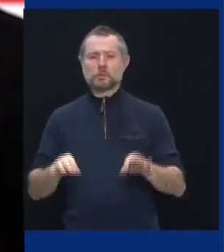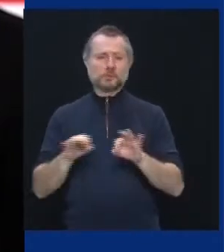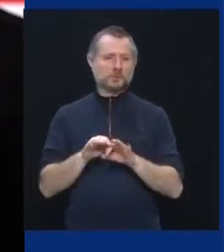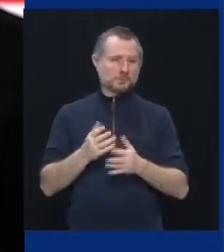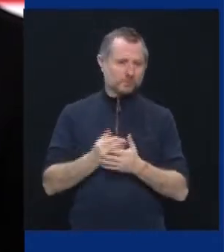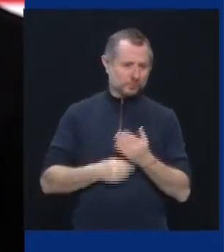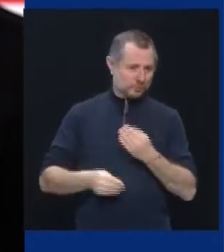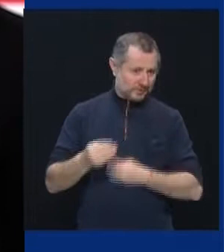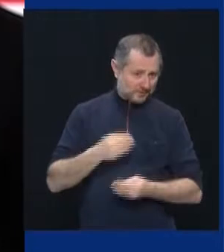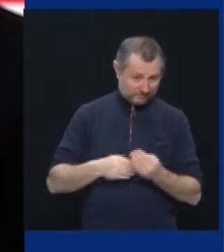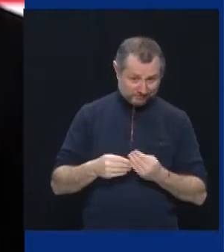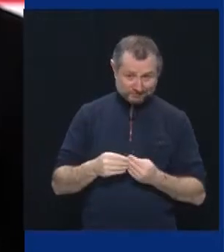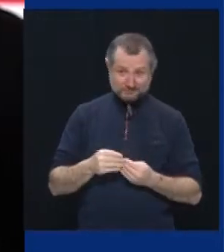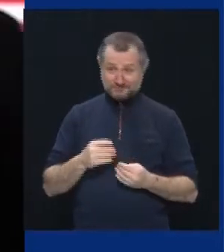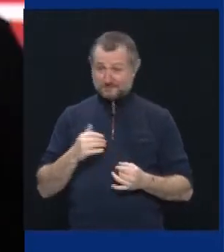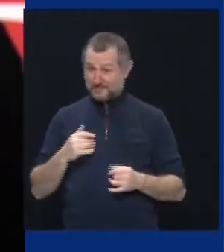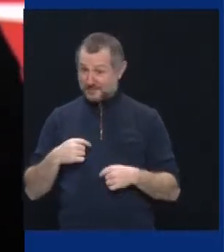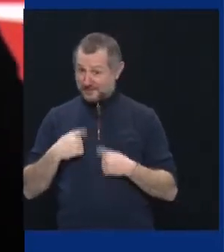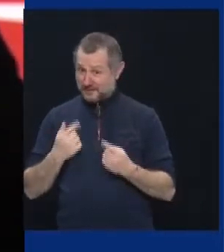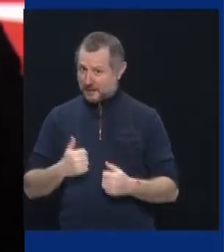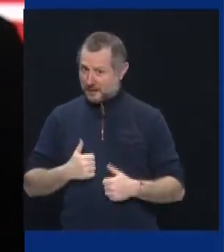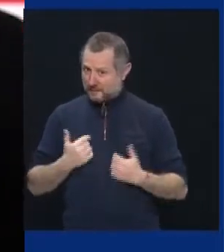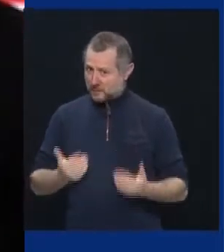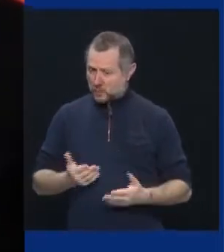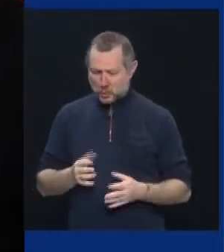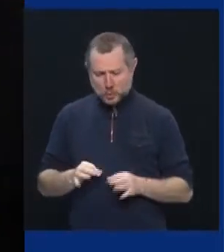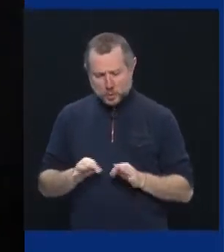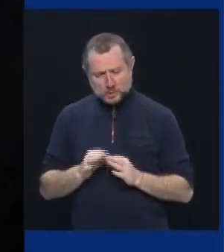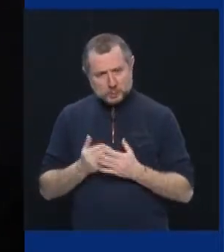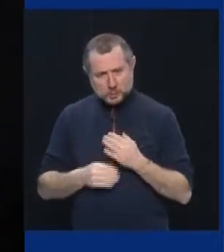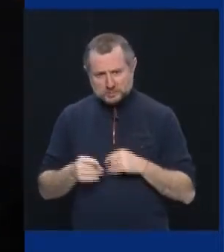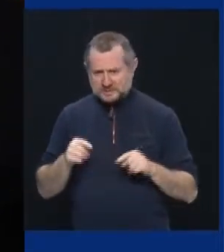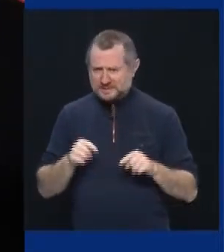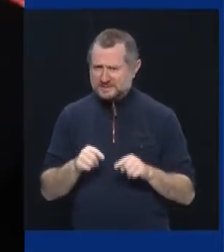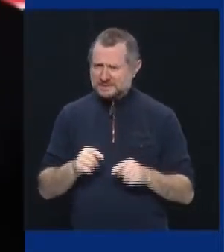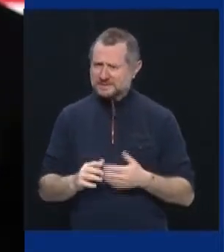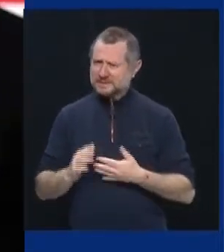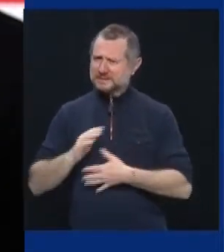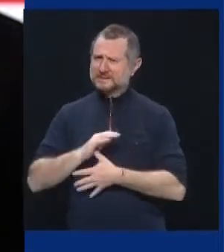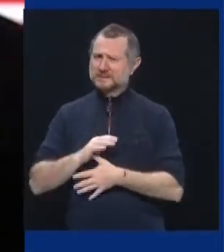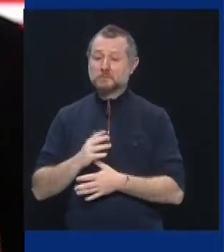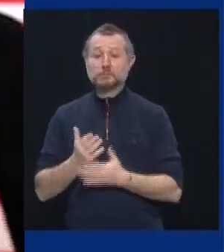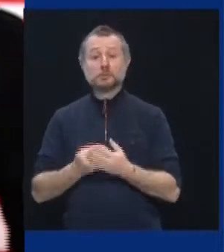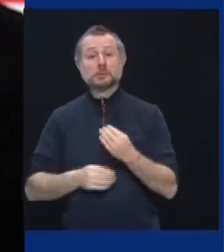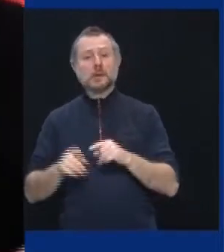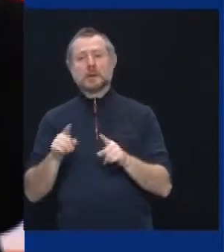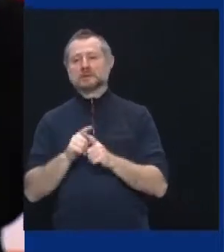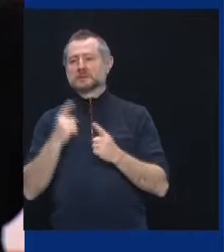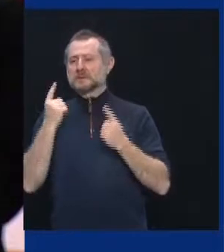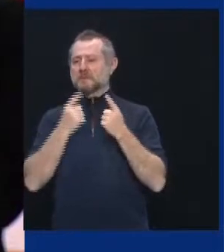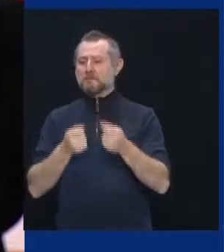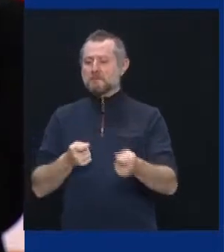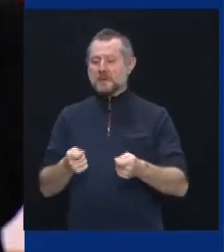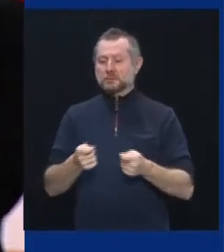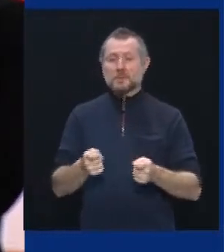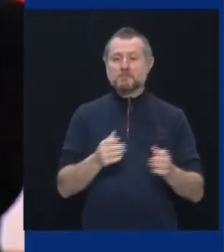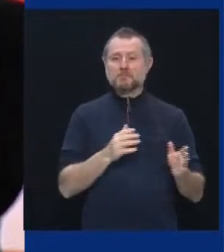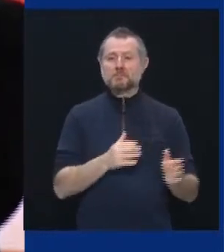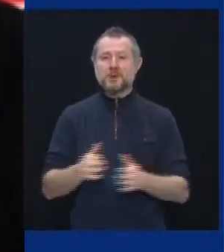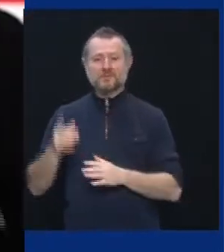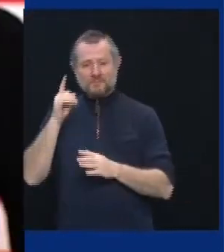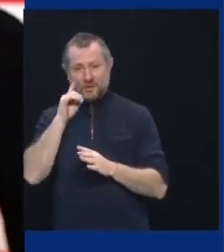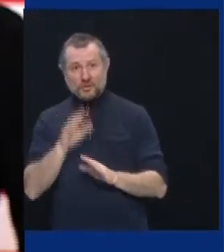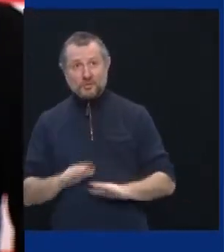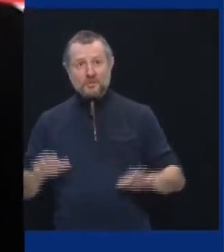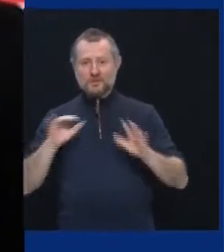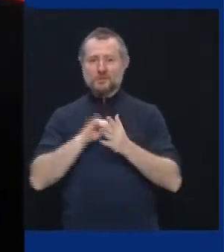budget. Budget is a management plan for the whole state. We have a lot of damage to redo.